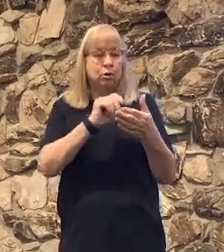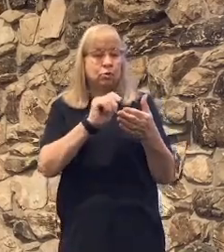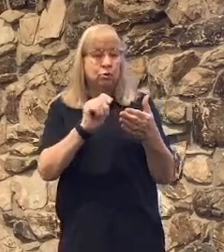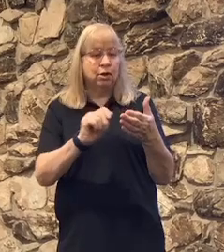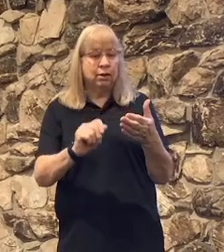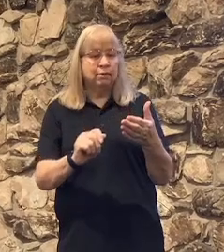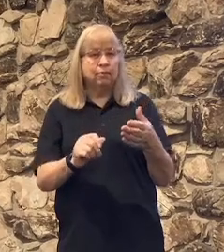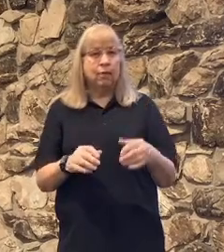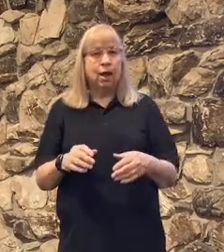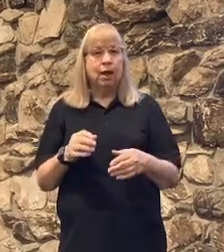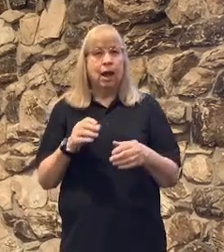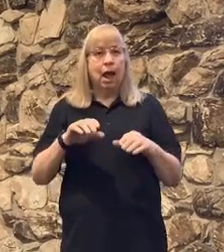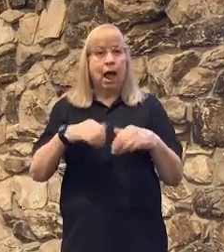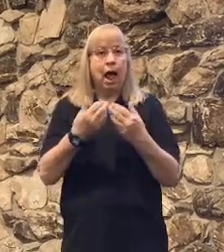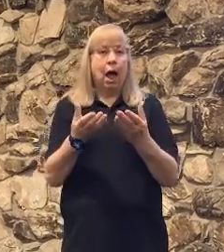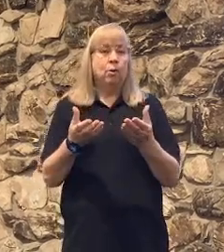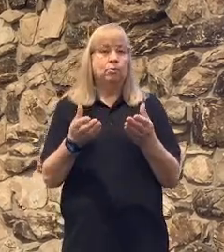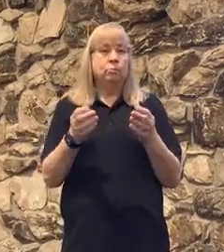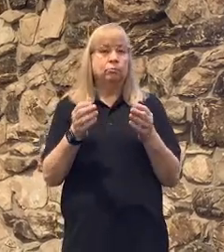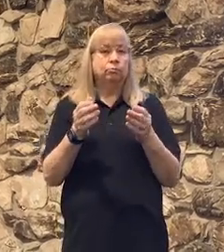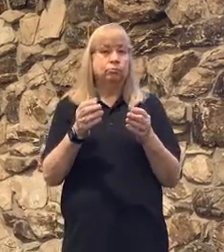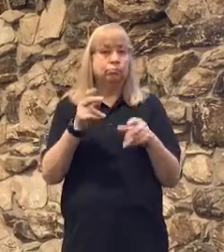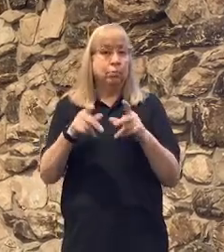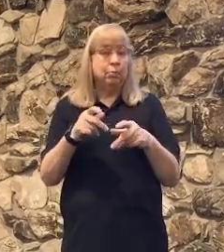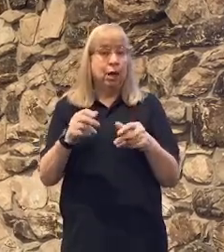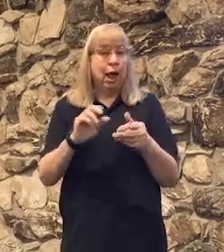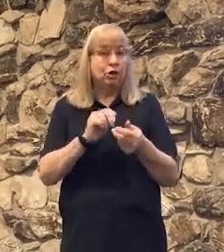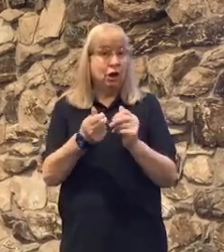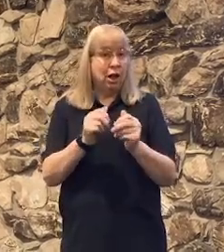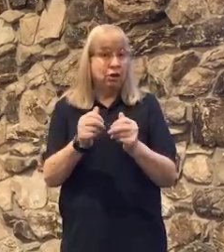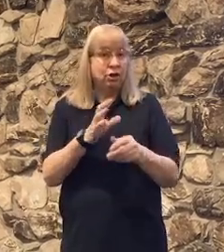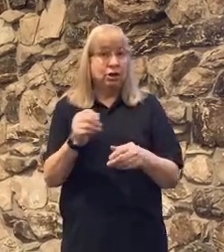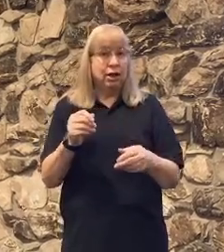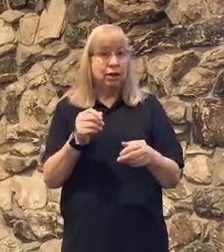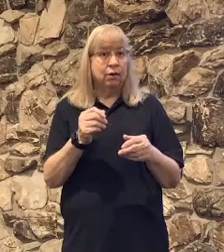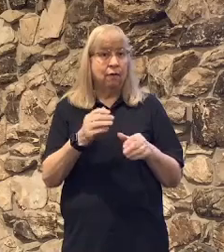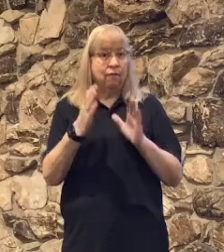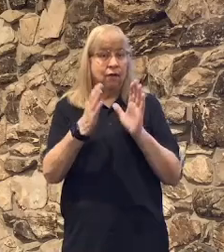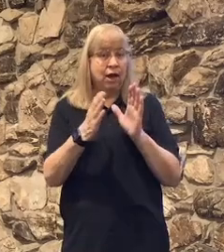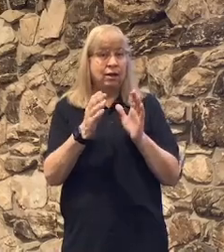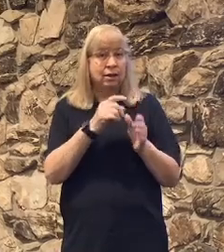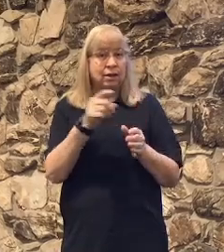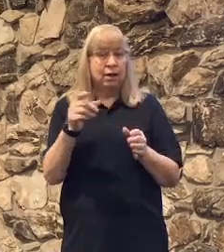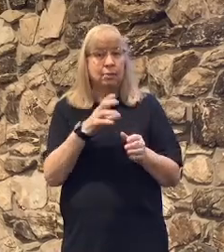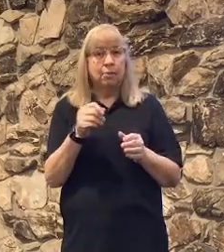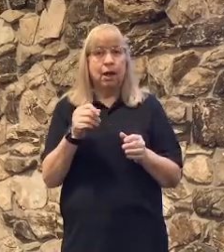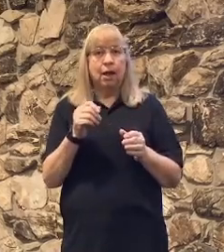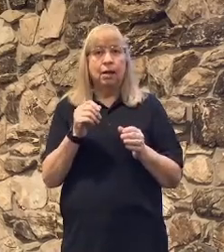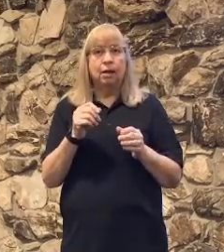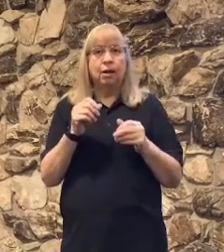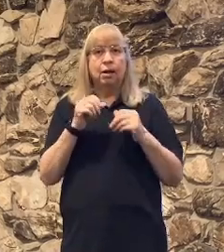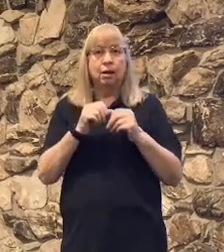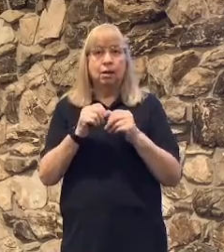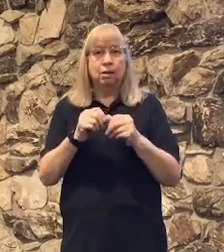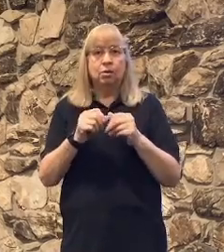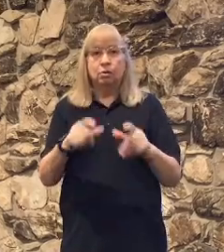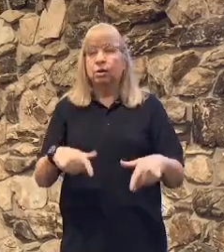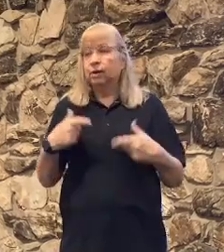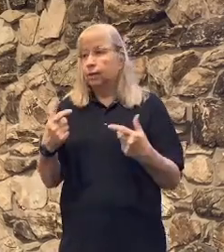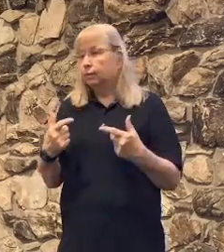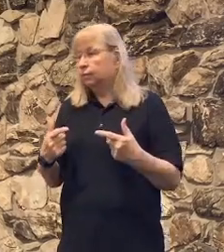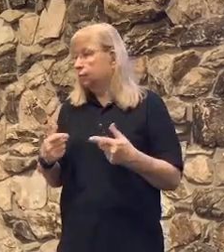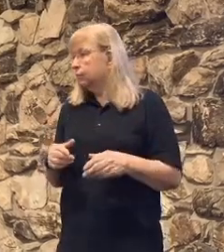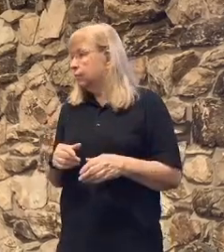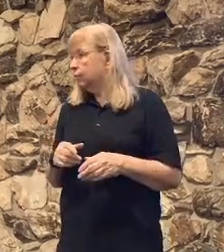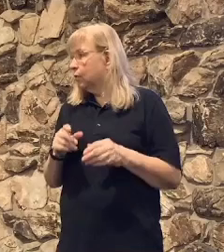had challenges and the challenges and how they faced them and they were able to go on. So go ahead and remove the comic